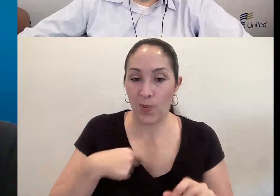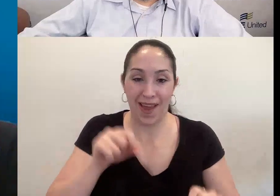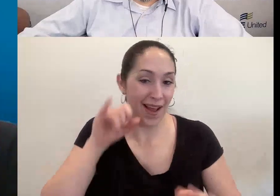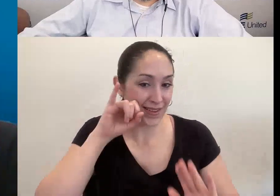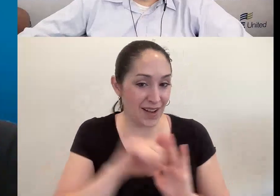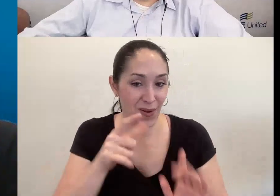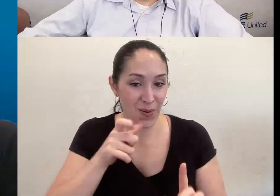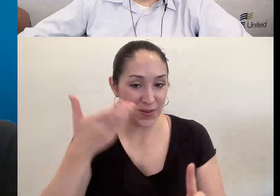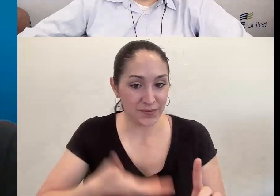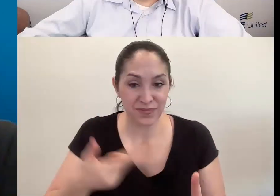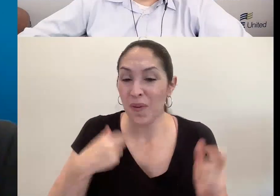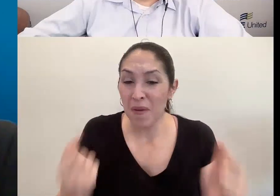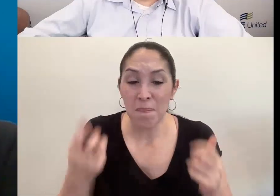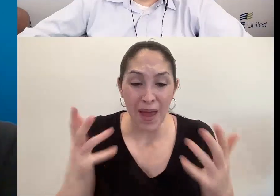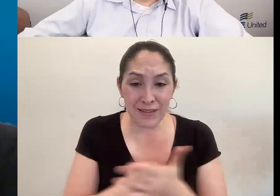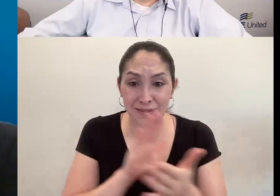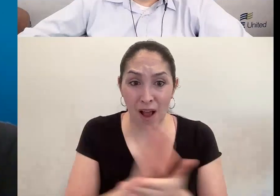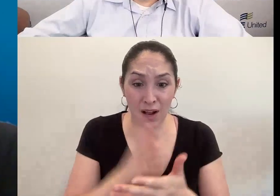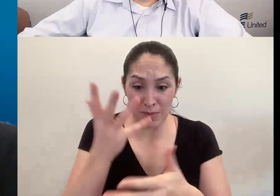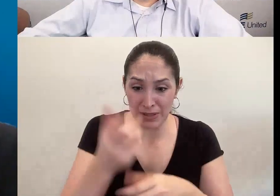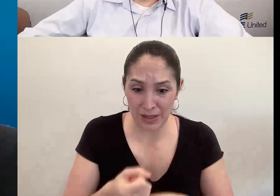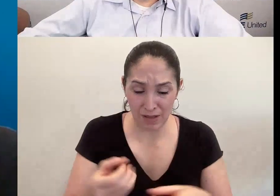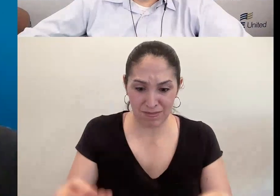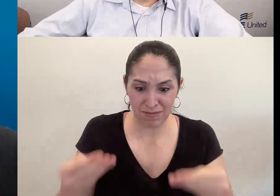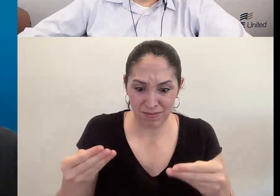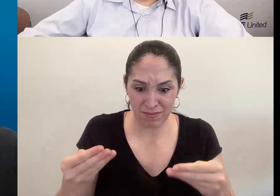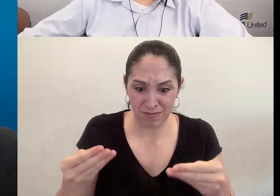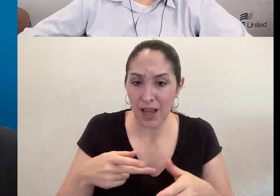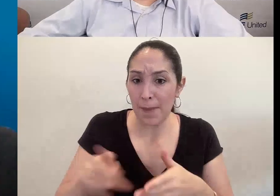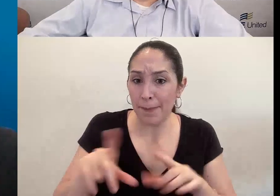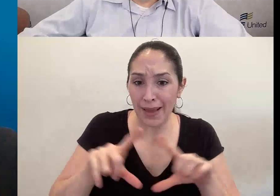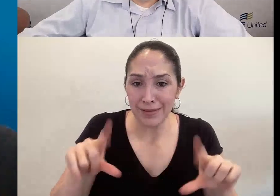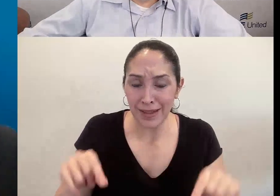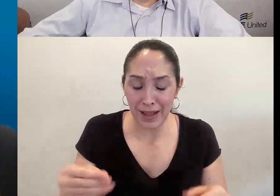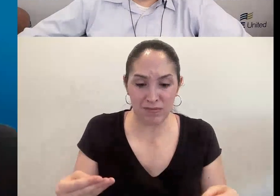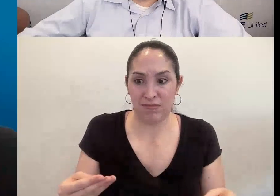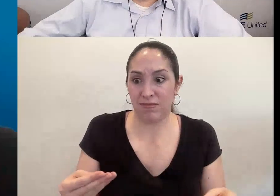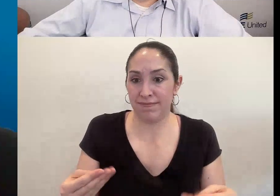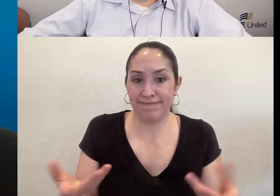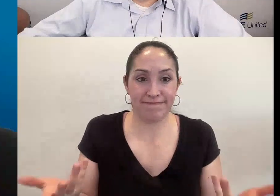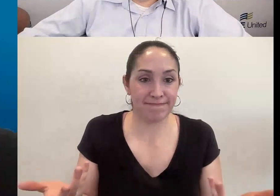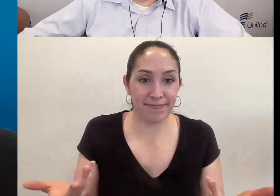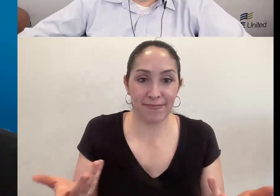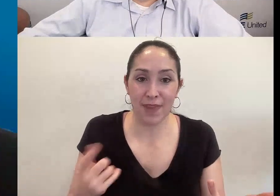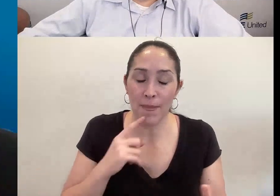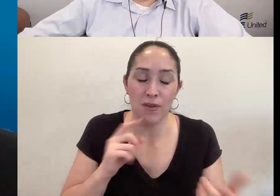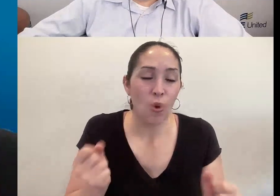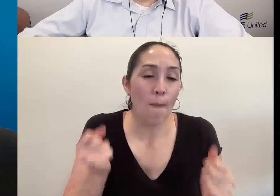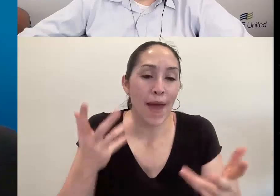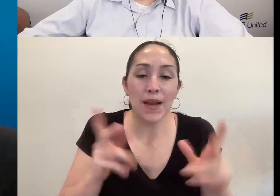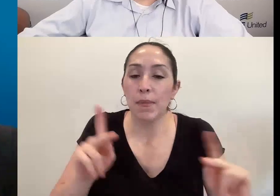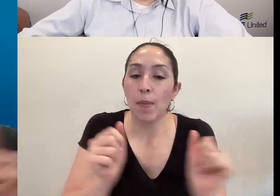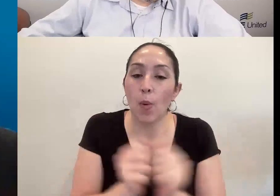get so many documents that are coming to the office, like pay stubs, and I'm pretty certain there's so many John Williams out